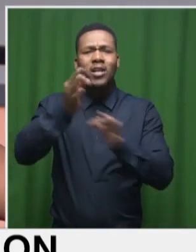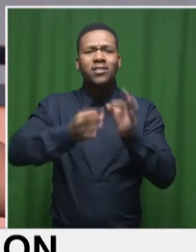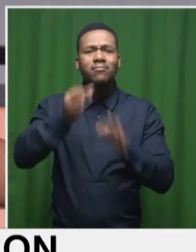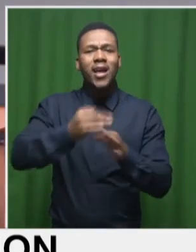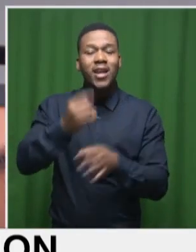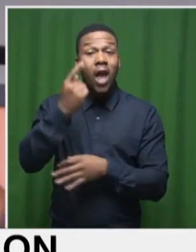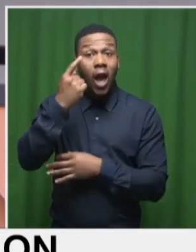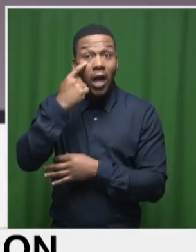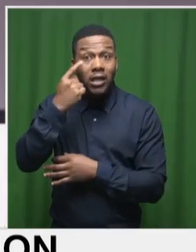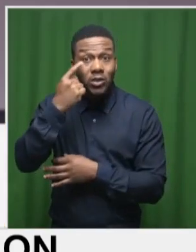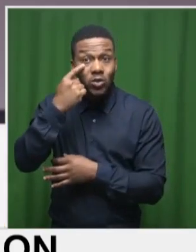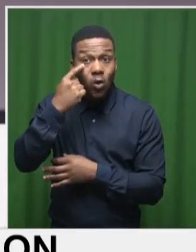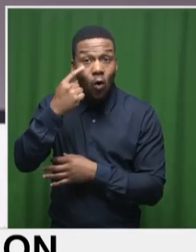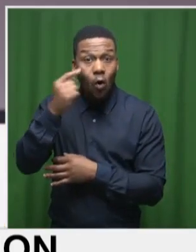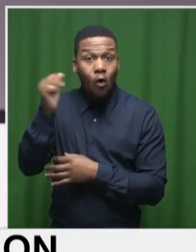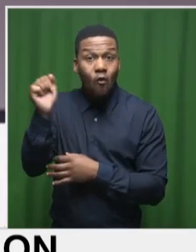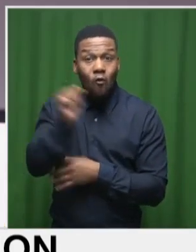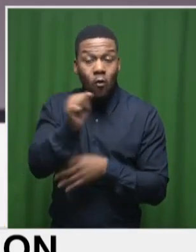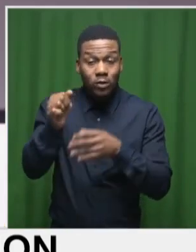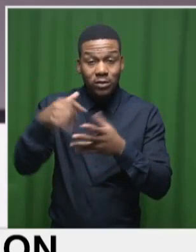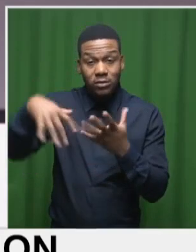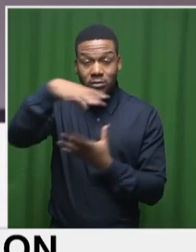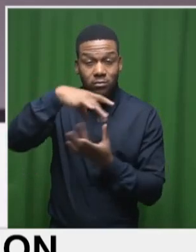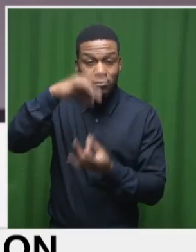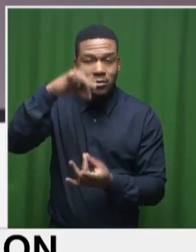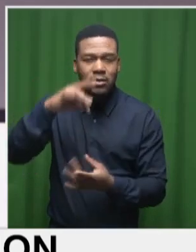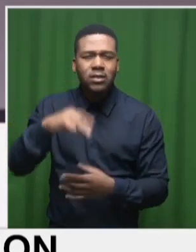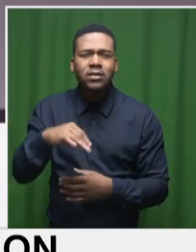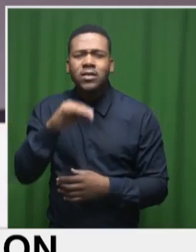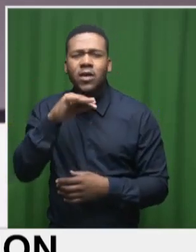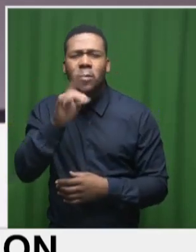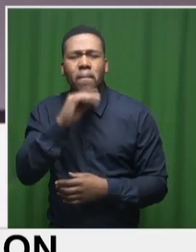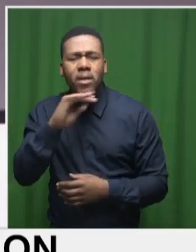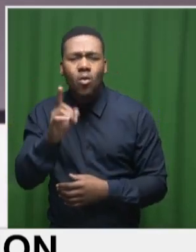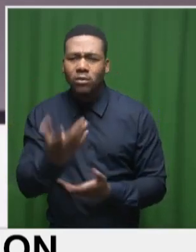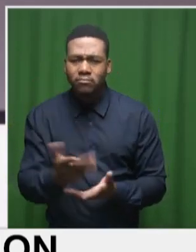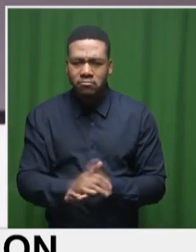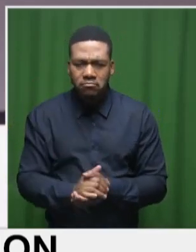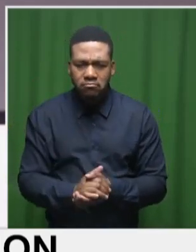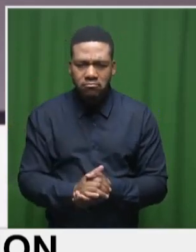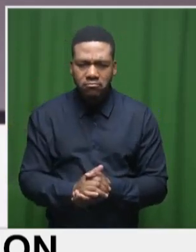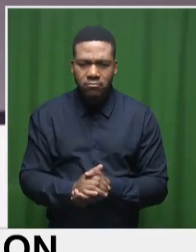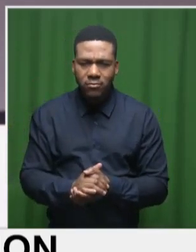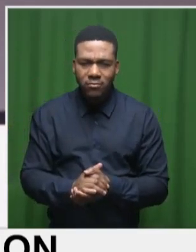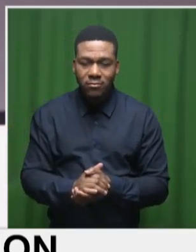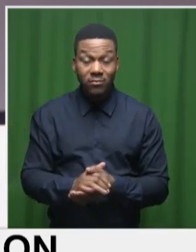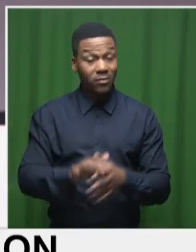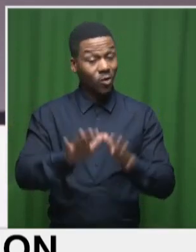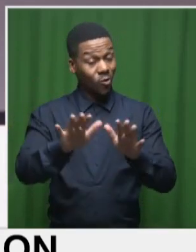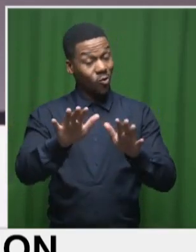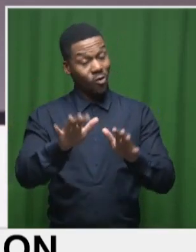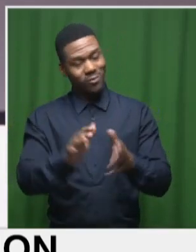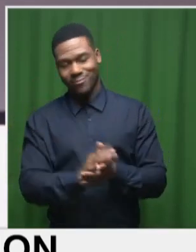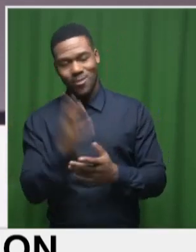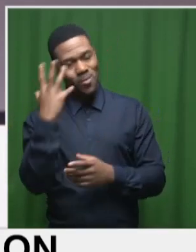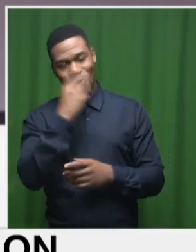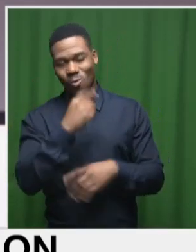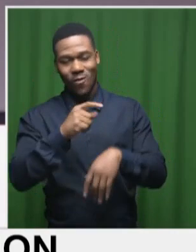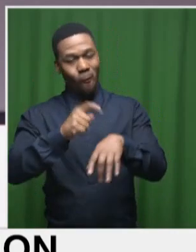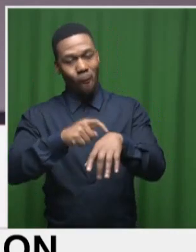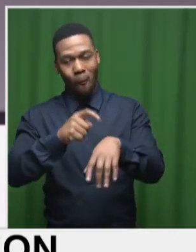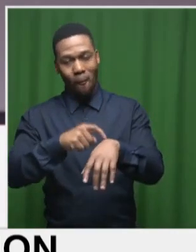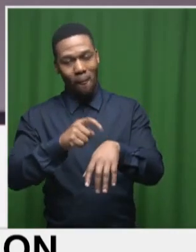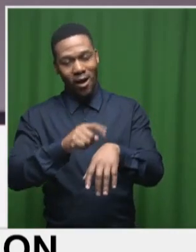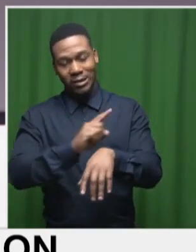this conversation without talking the about exhibition. Oh, that was a beautiful moment. I think also it was beautiful for me because it was